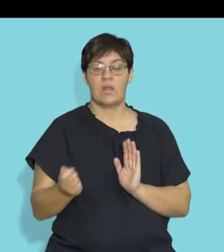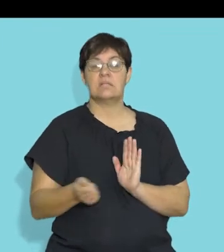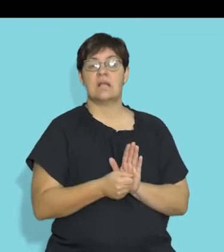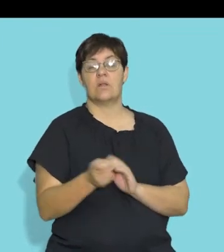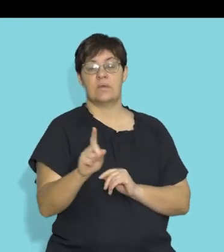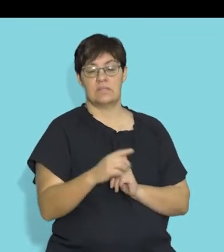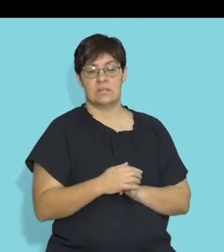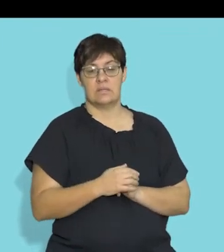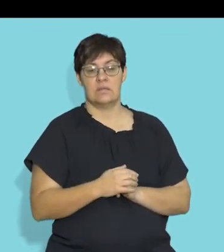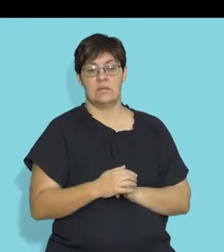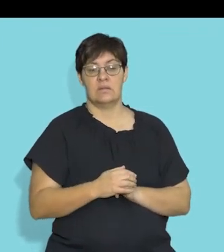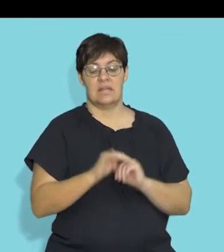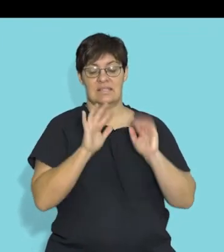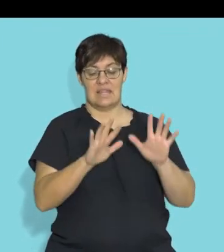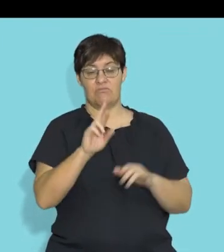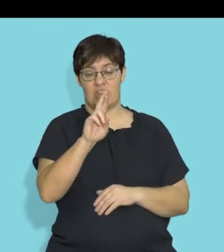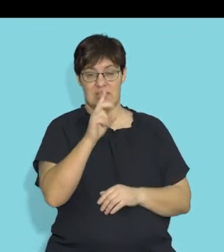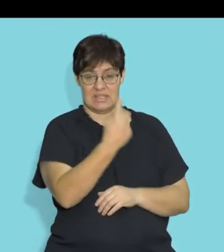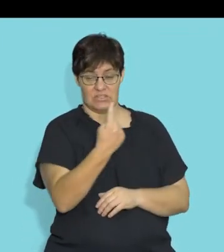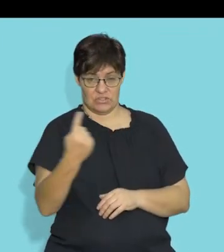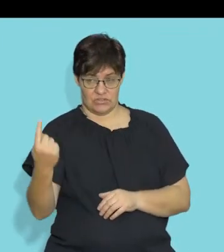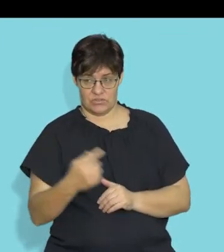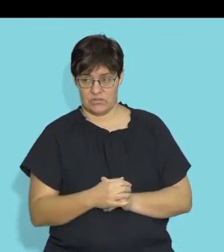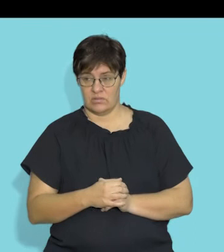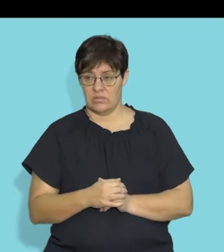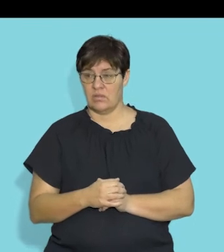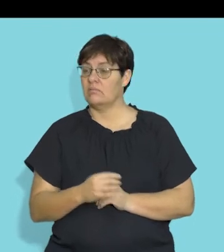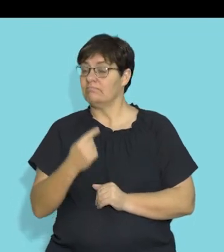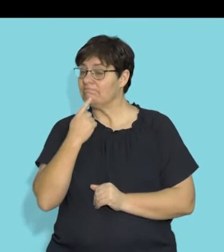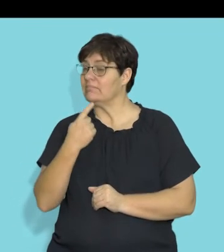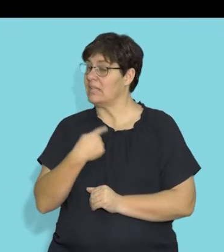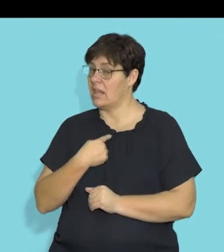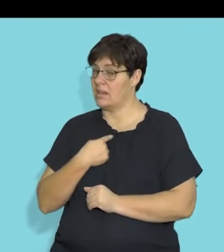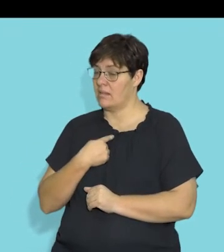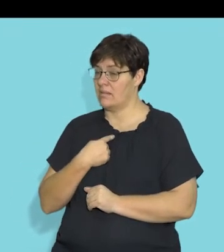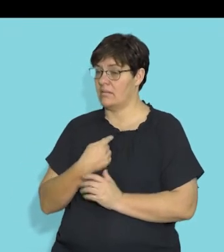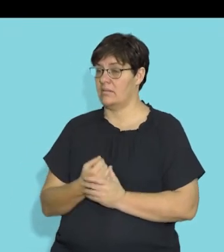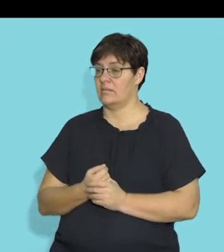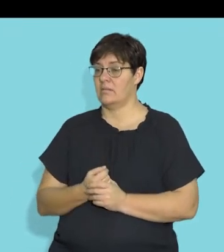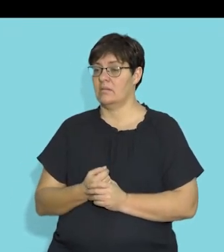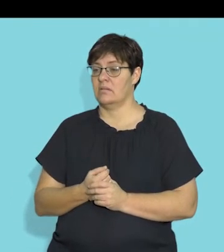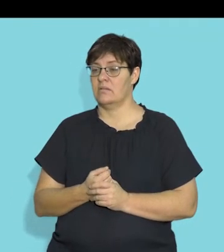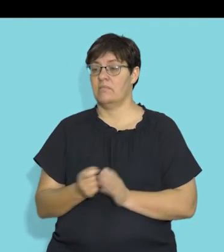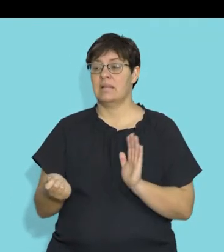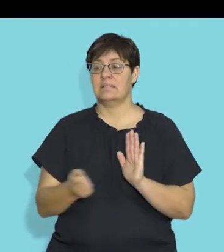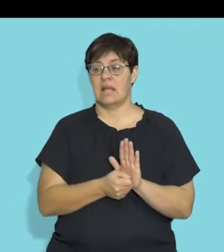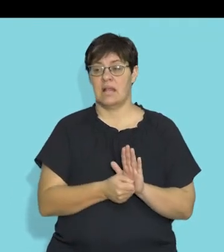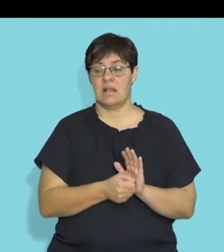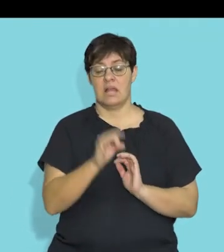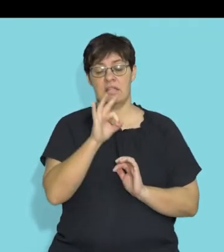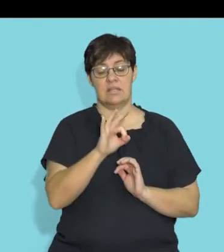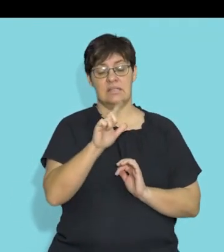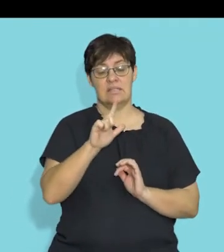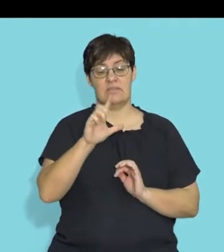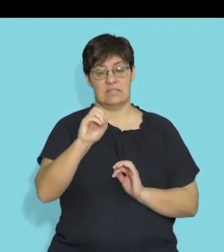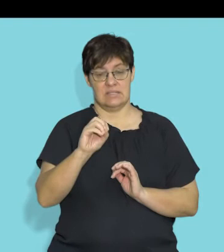The juice is sold at 10 Rand each, clearly indicating to you now that if you